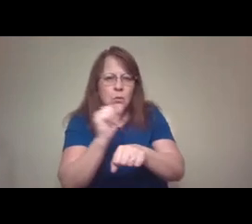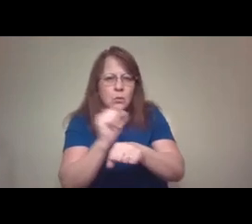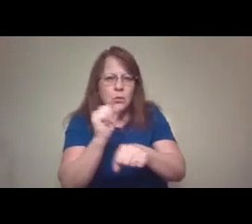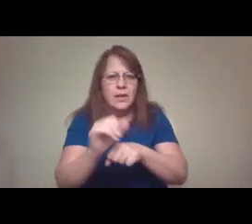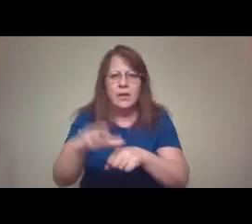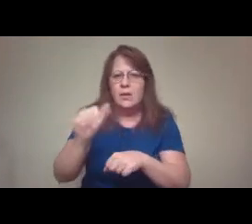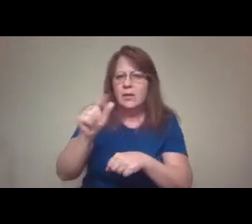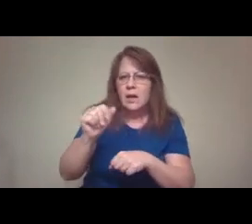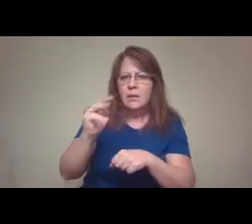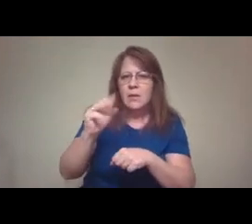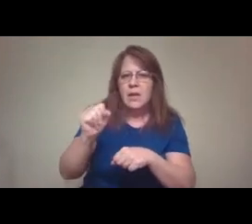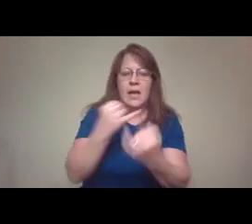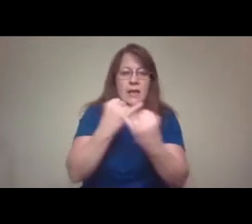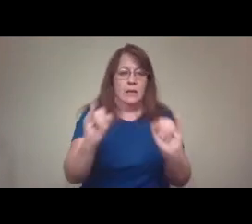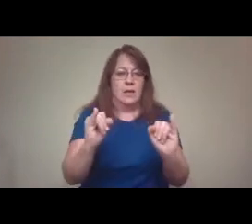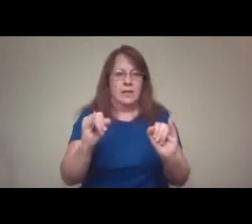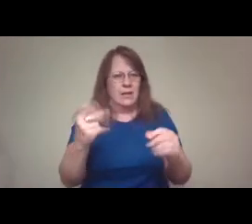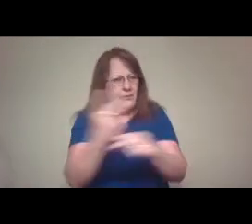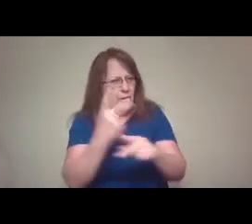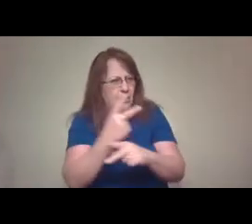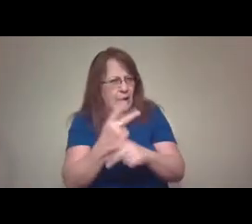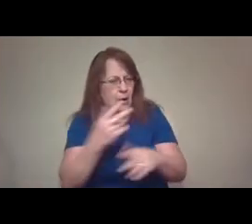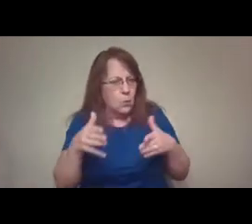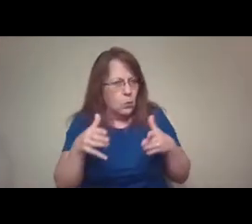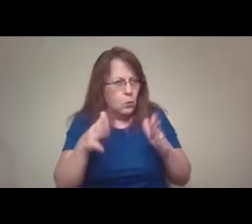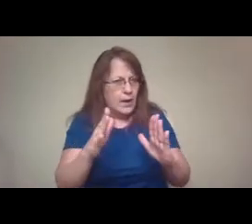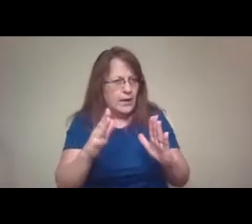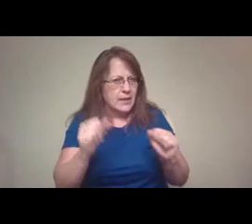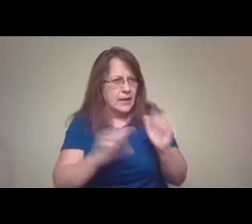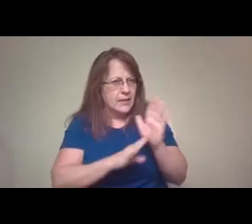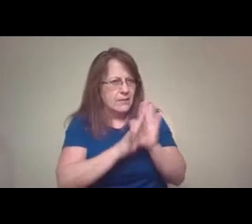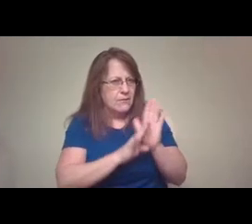independence, and to figure out ways that they can develop their